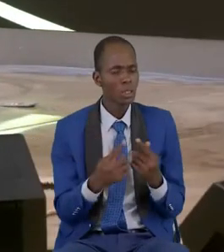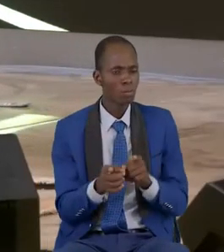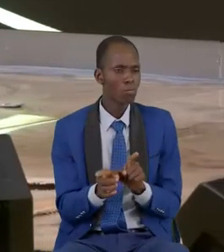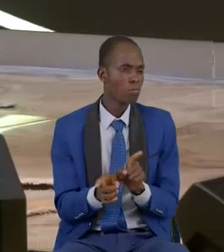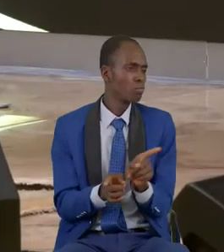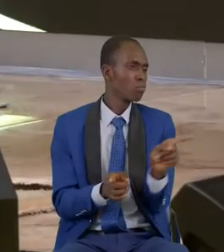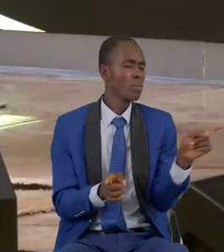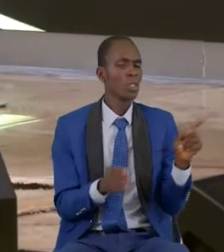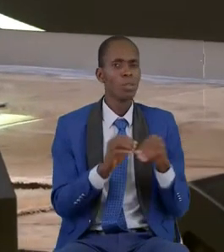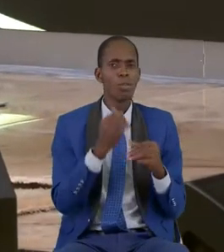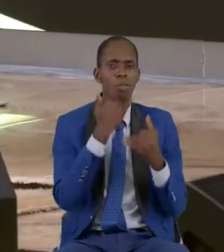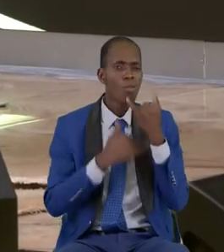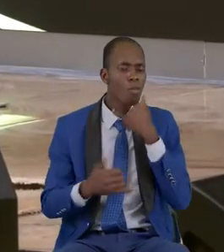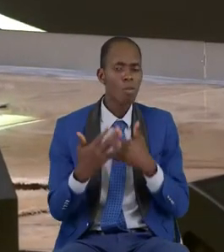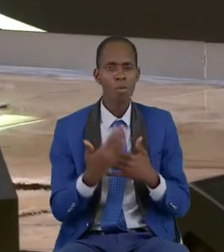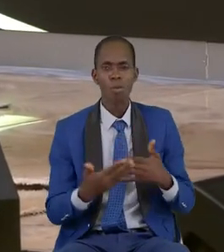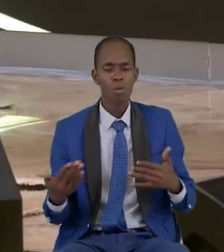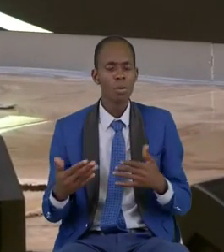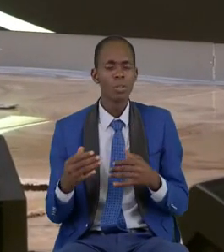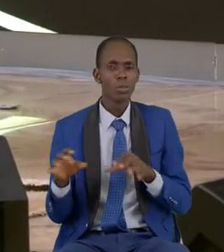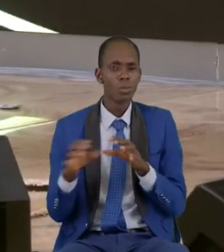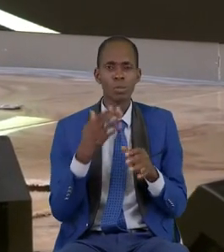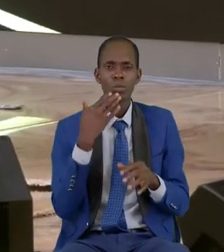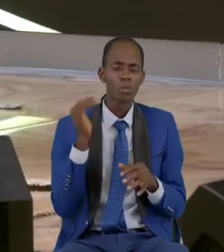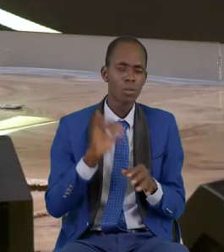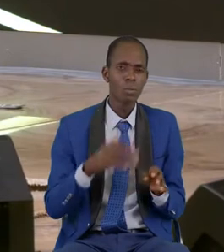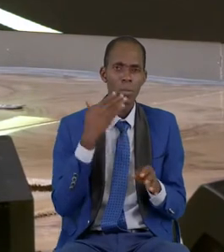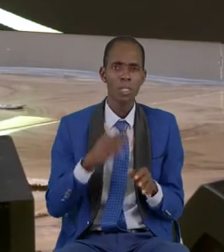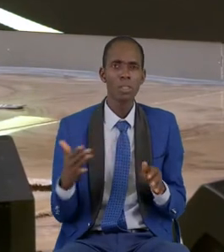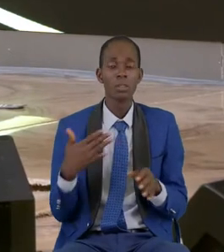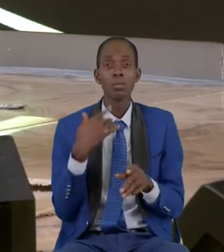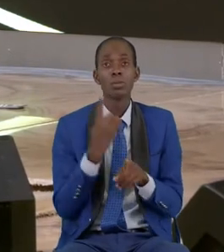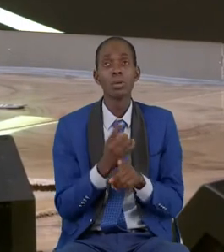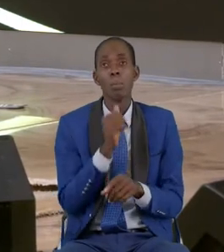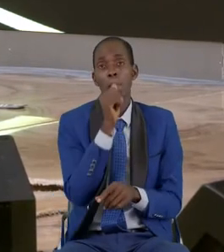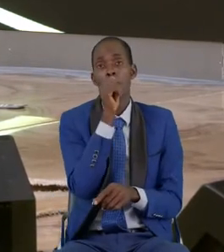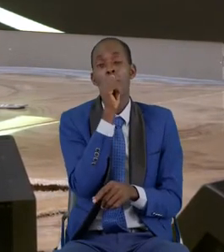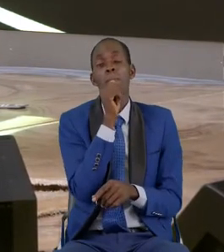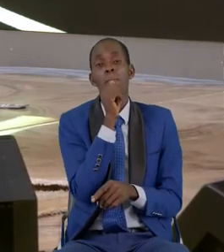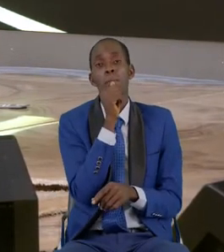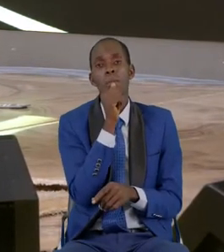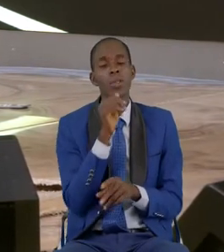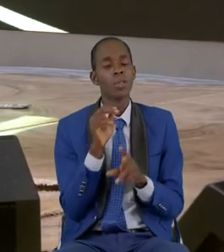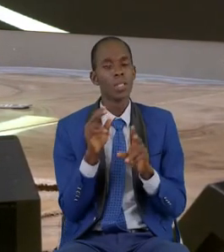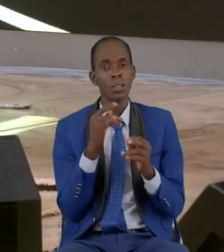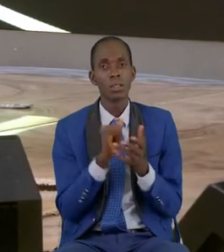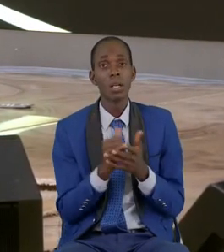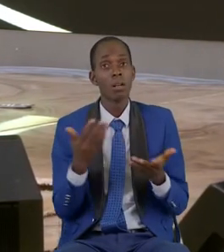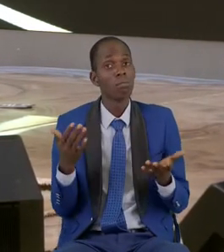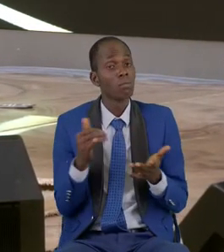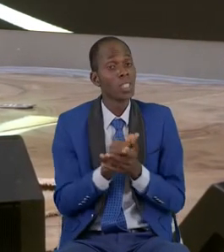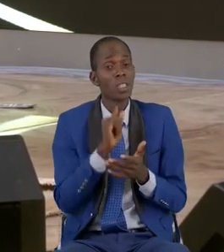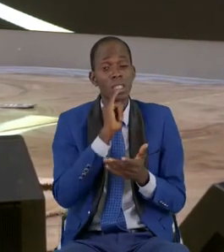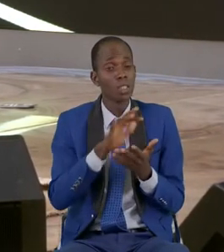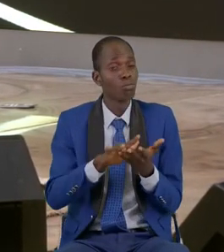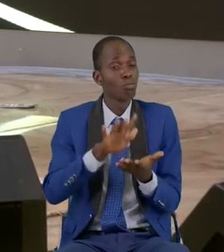defiling the church of the living God, and they keep quiet, they said, that is the glory of our wisdom.